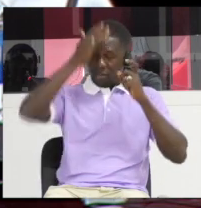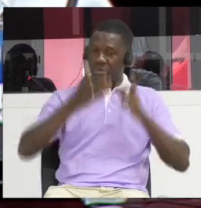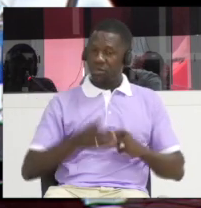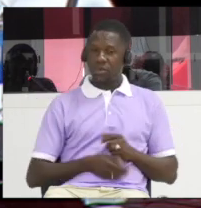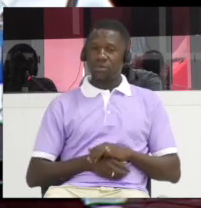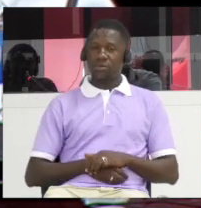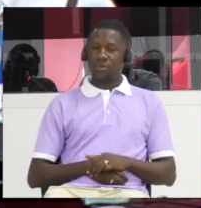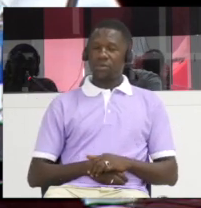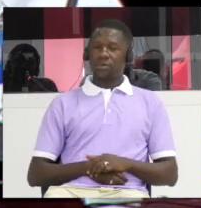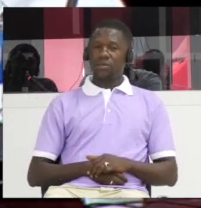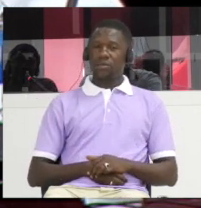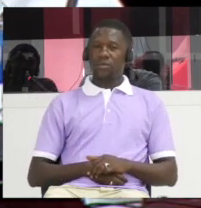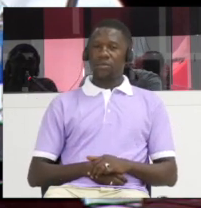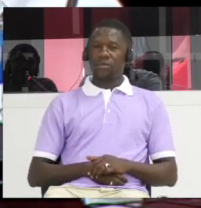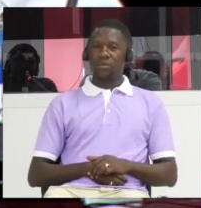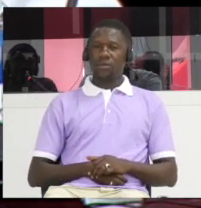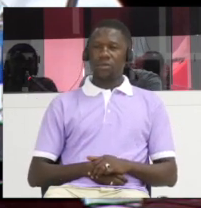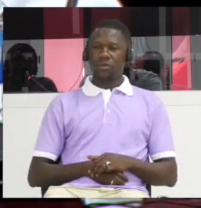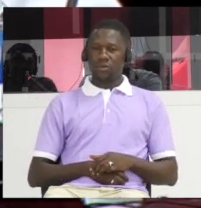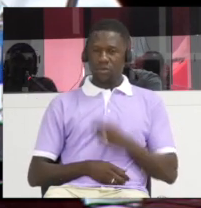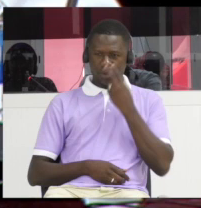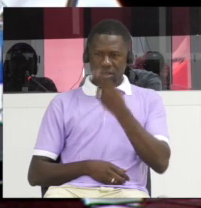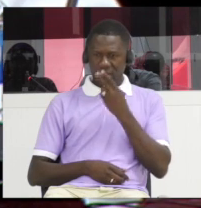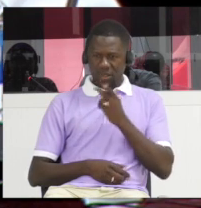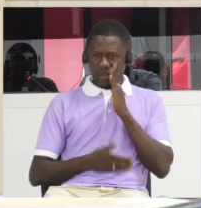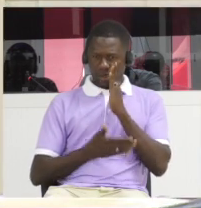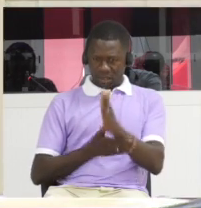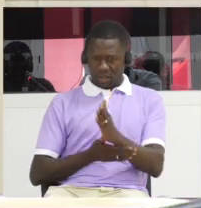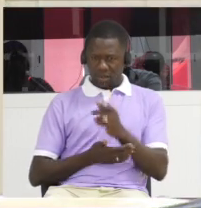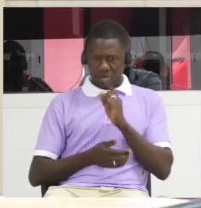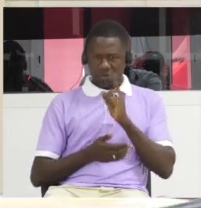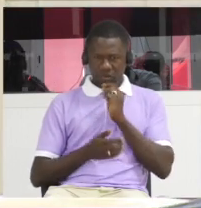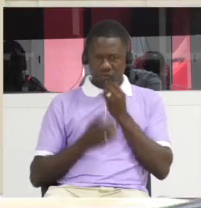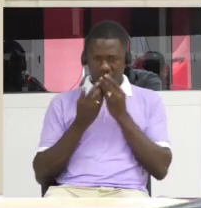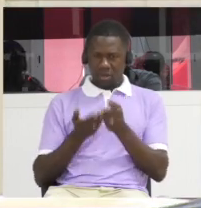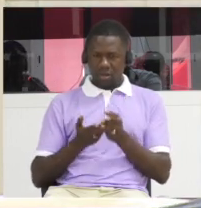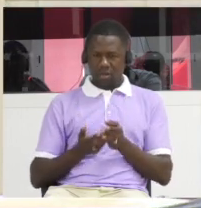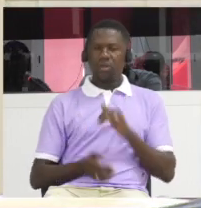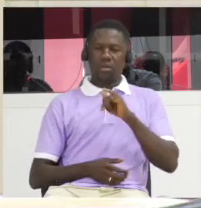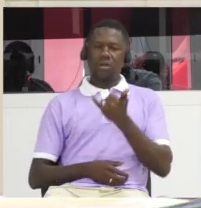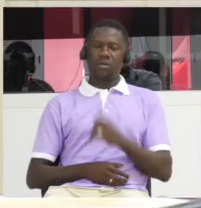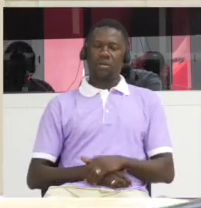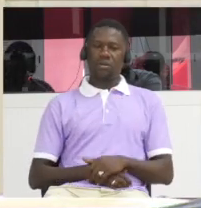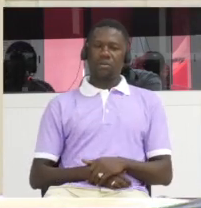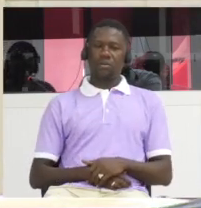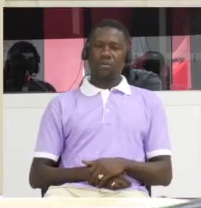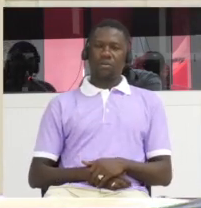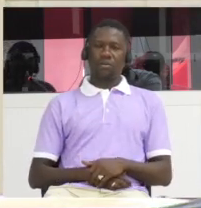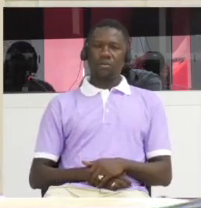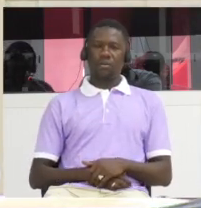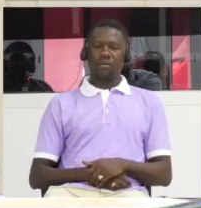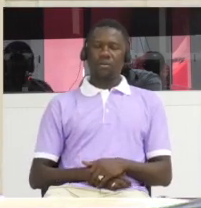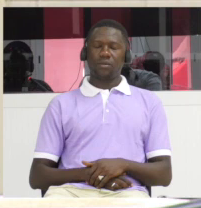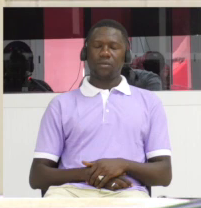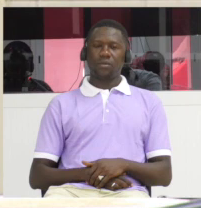soldiers. Unquote. Does that adequately reflect the position? Yes, it does. Yes,